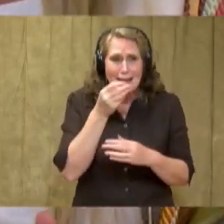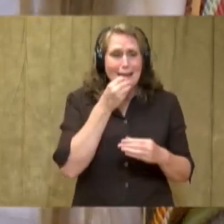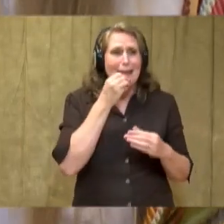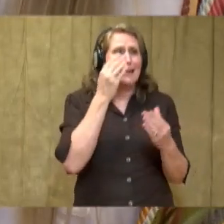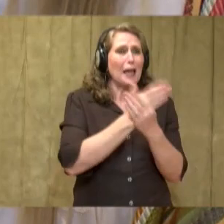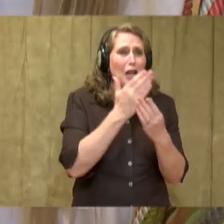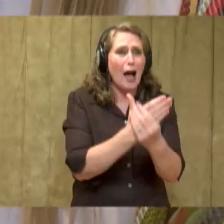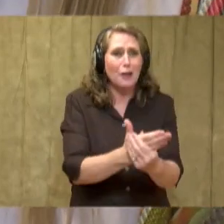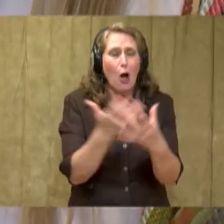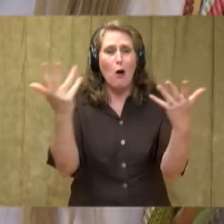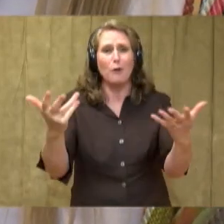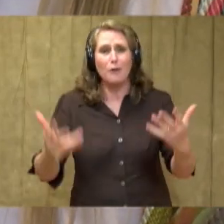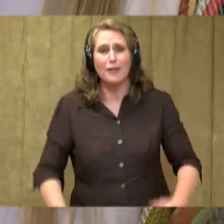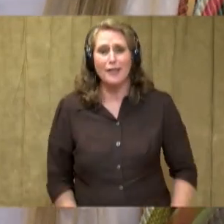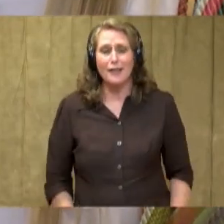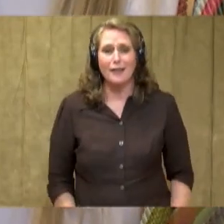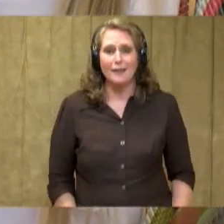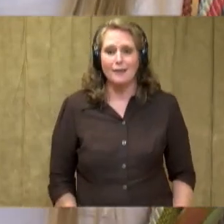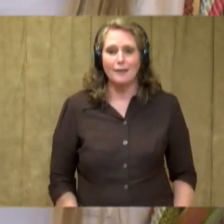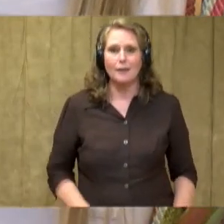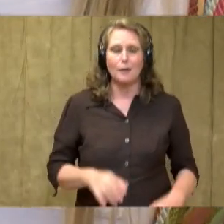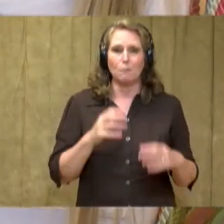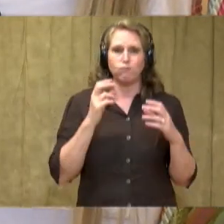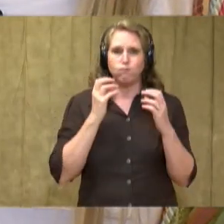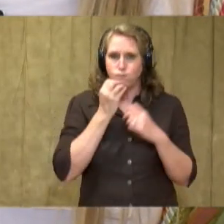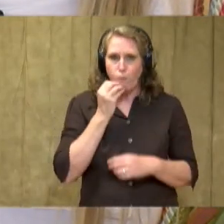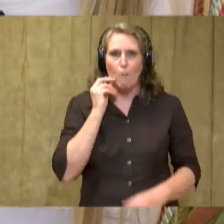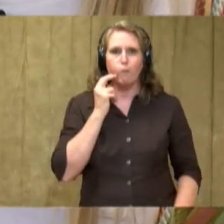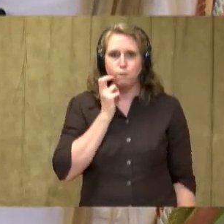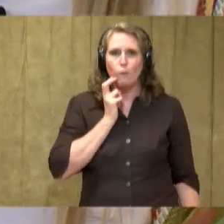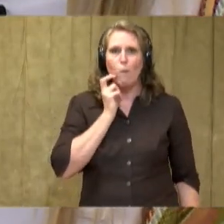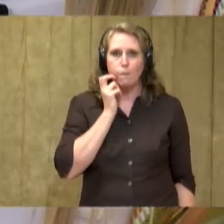the tacos. Crunch, crunch, crunch.